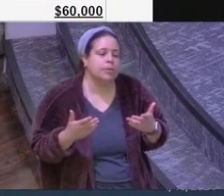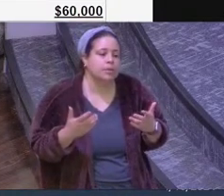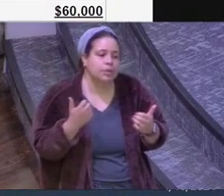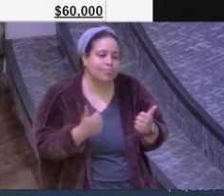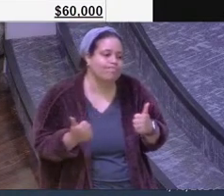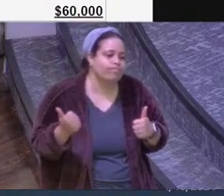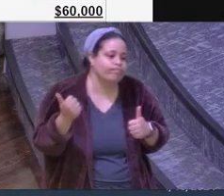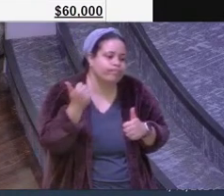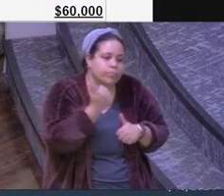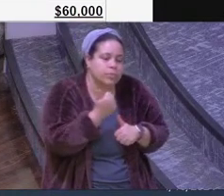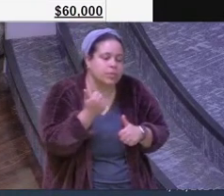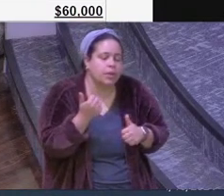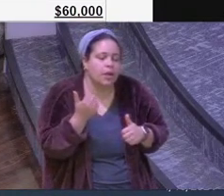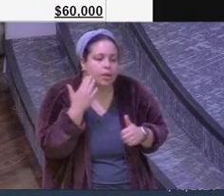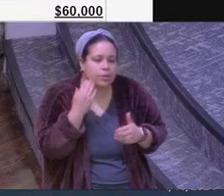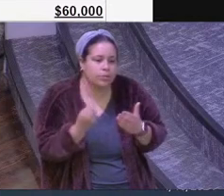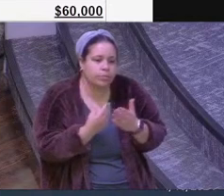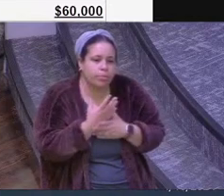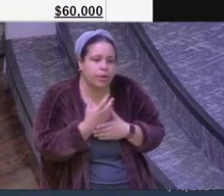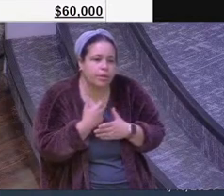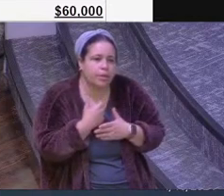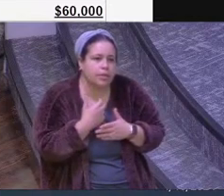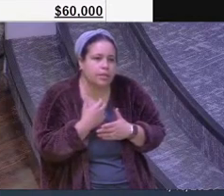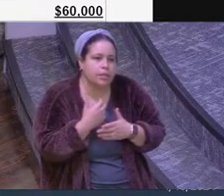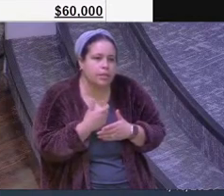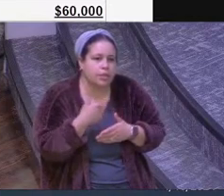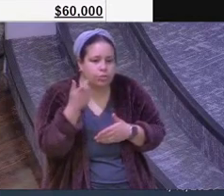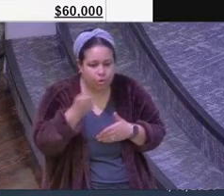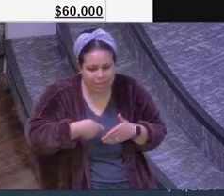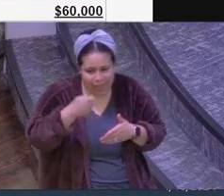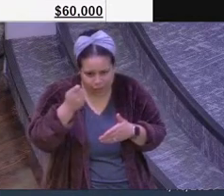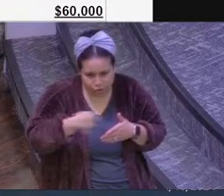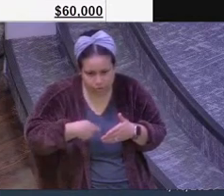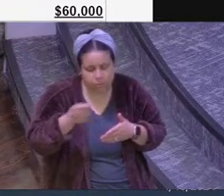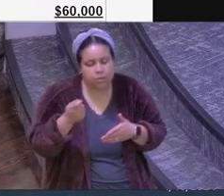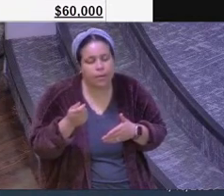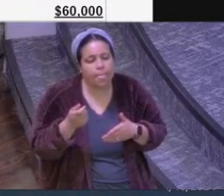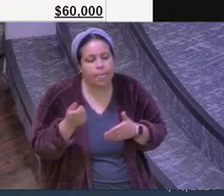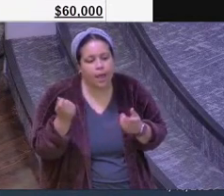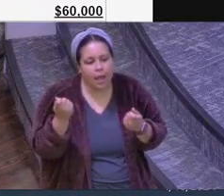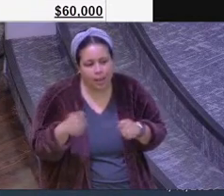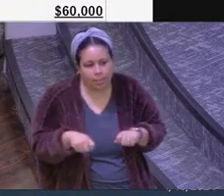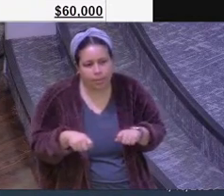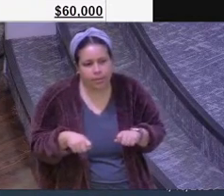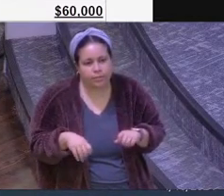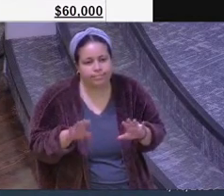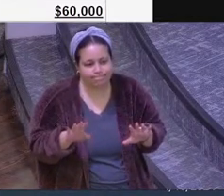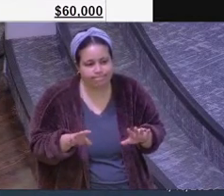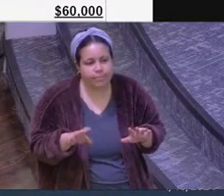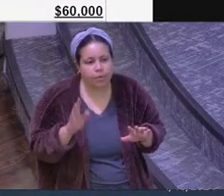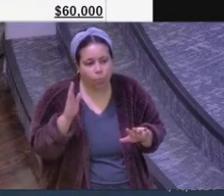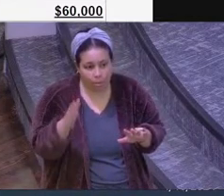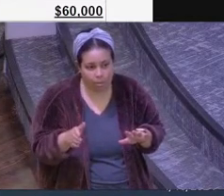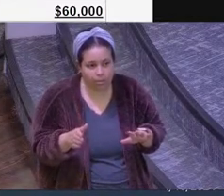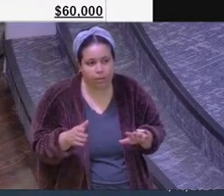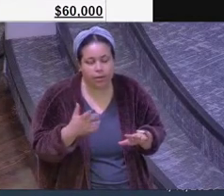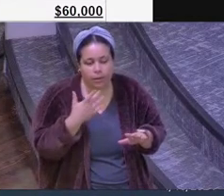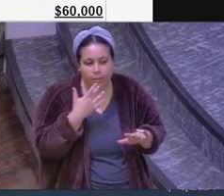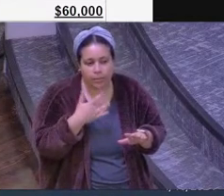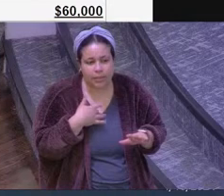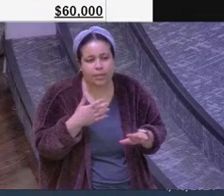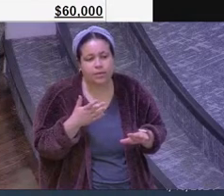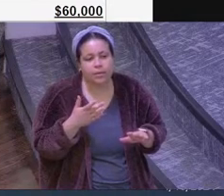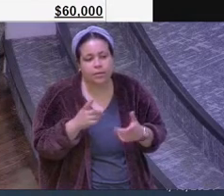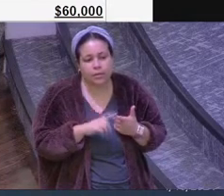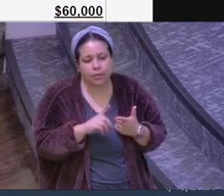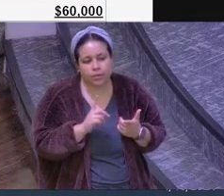a lot of transactions start happening, so we may see an upward trend in that. Title ad valorem tax is the old where we had the birthday tax on vehicles.